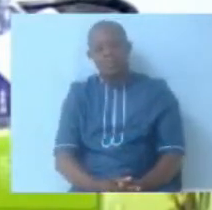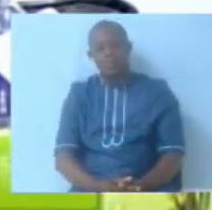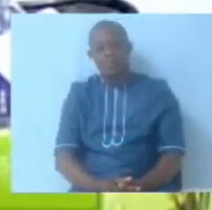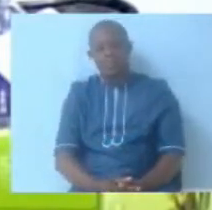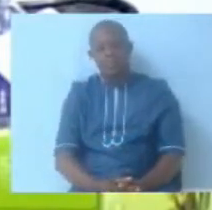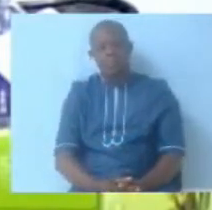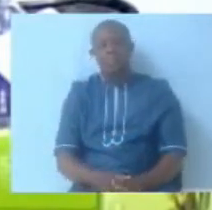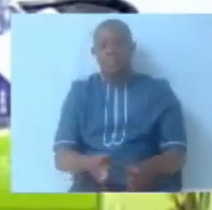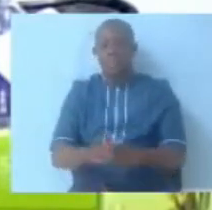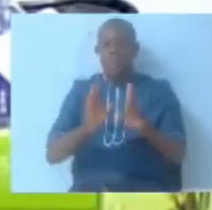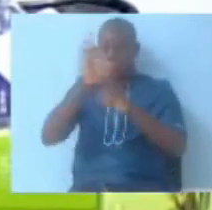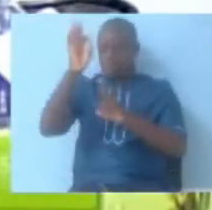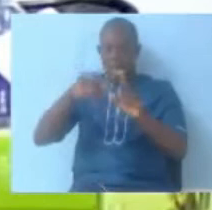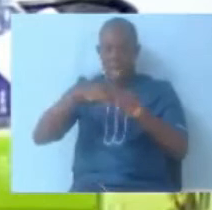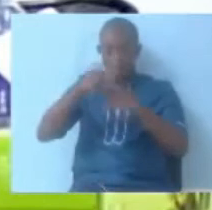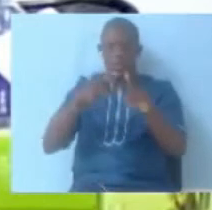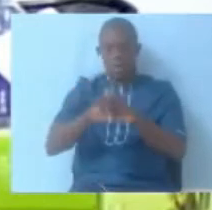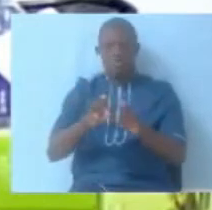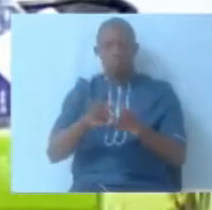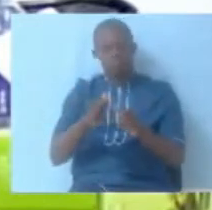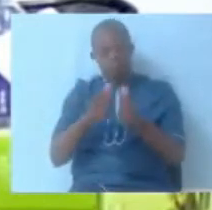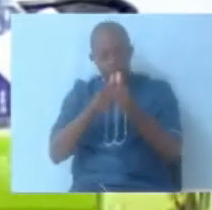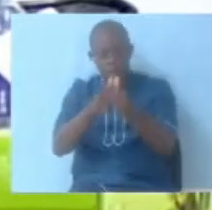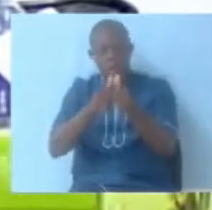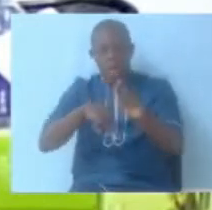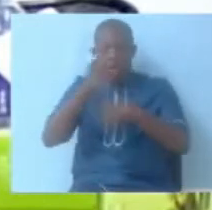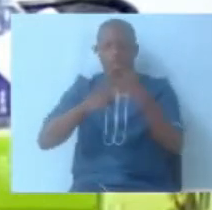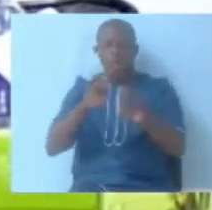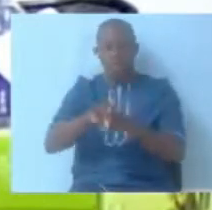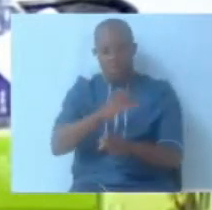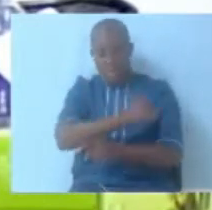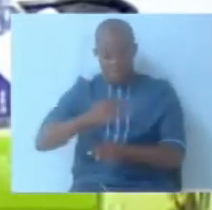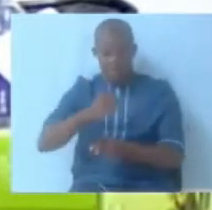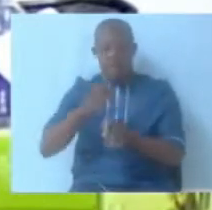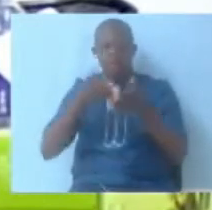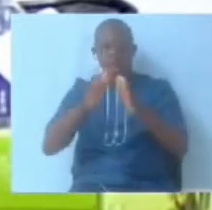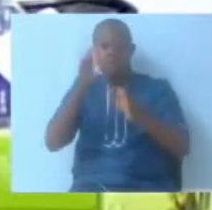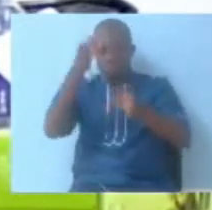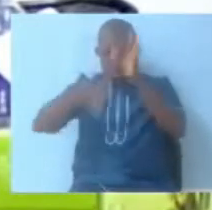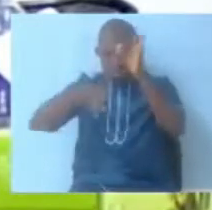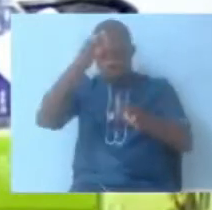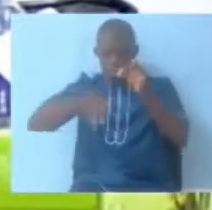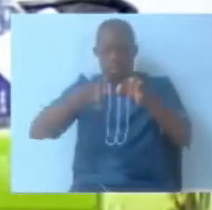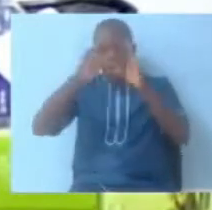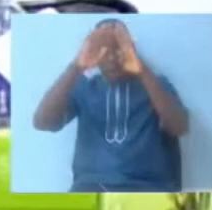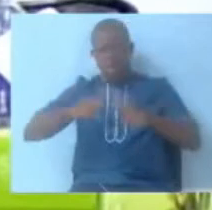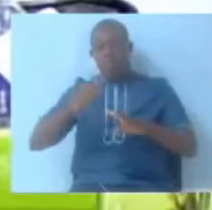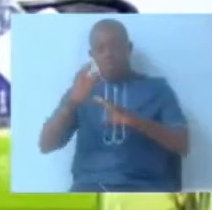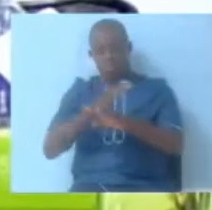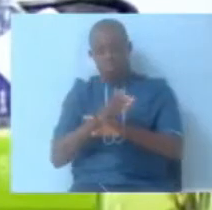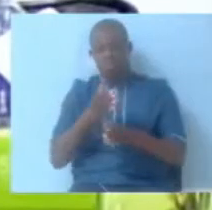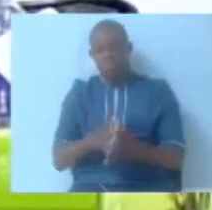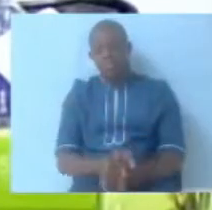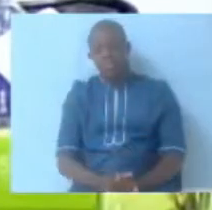koto. Especially in terms of the exercise of criminal jurisdiction. Sako kolu menu tilinta kruya kolu bonyoto la ninga kito